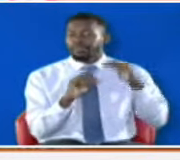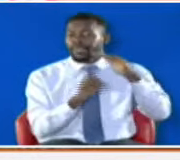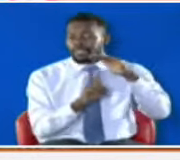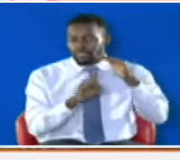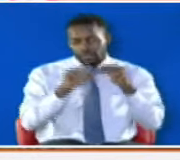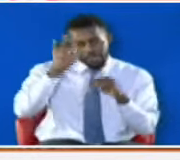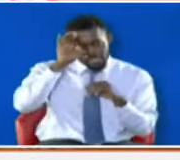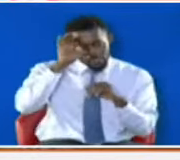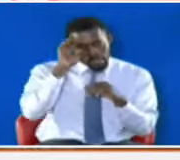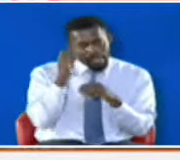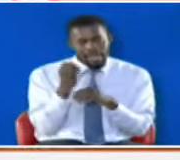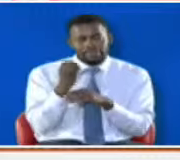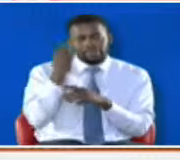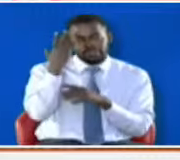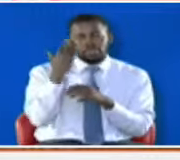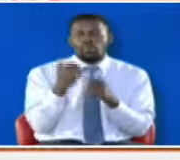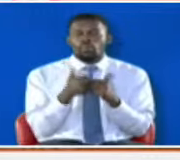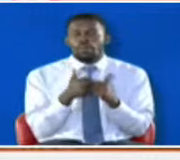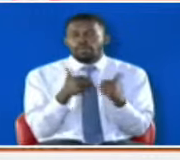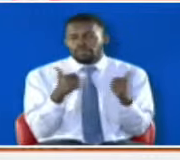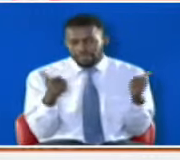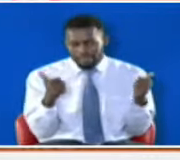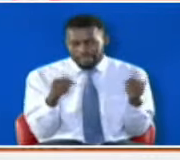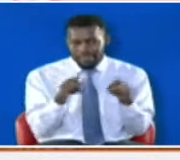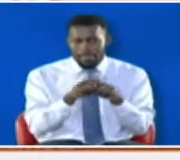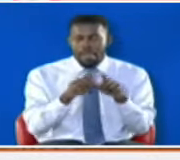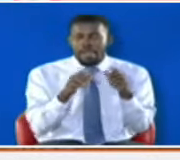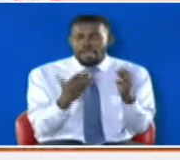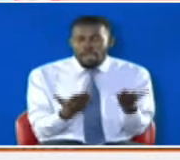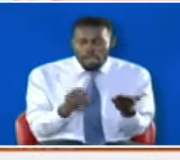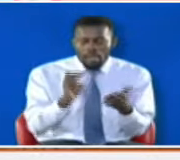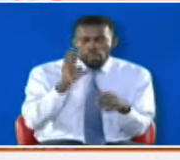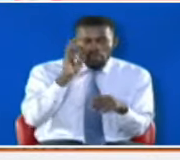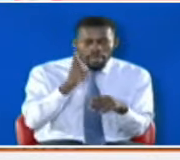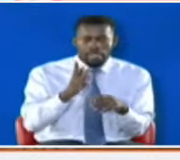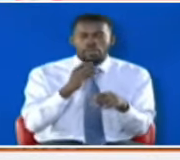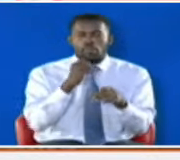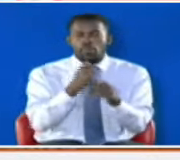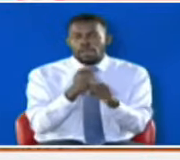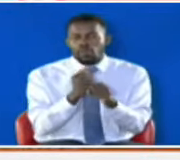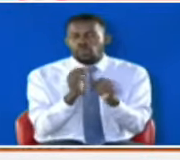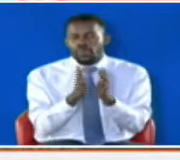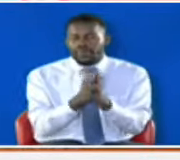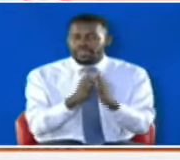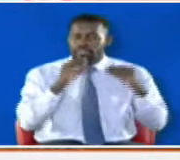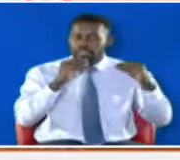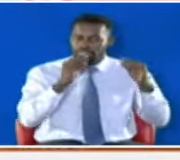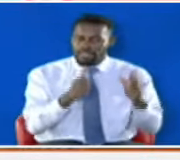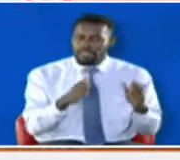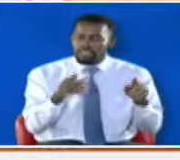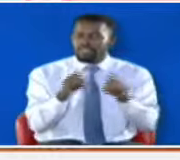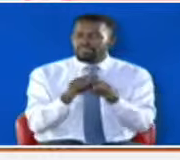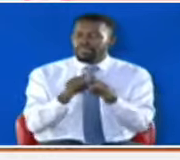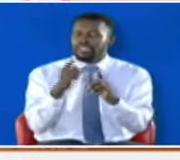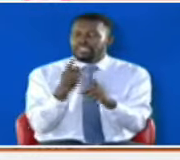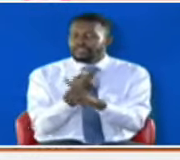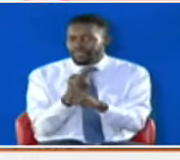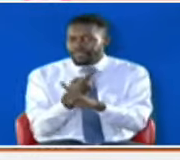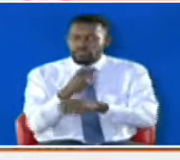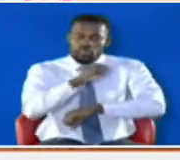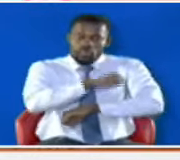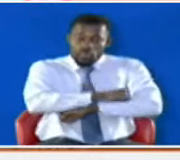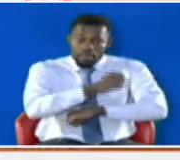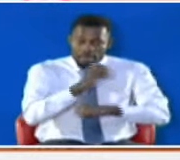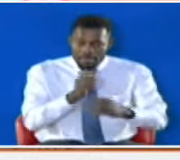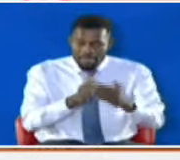inaelewa vile itashirikiana na waalimu na viongozi wa mashule kuendeleza sekta hiyo